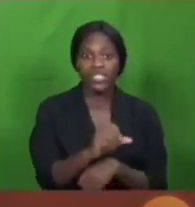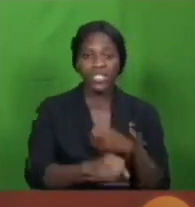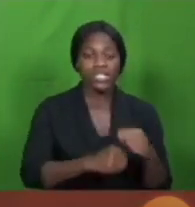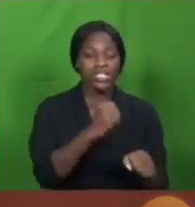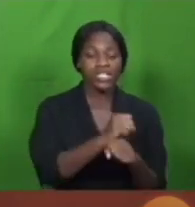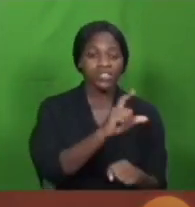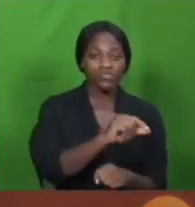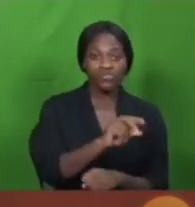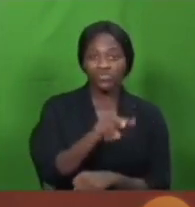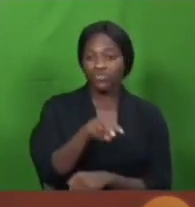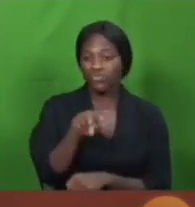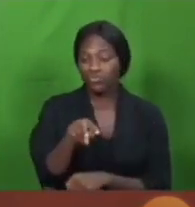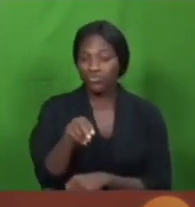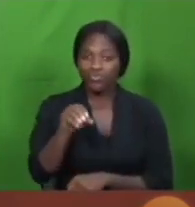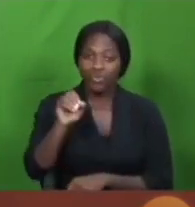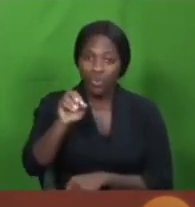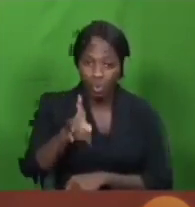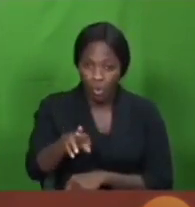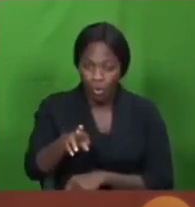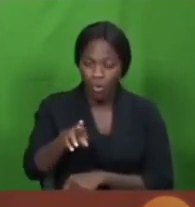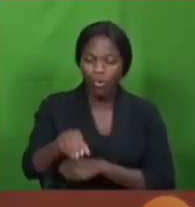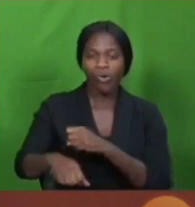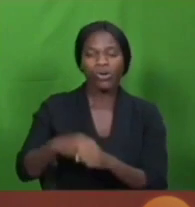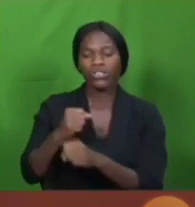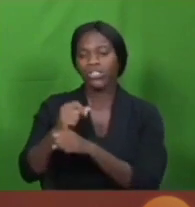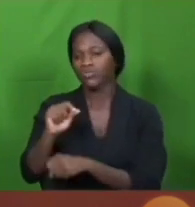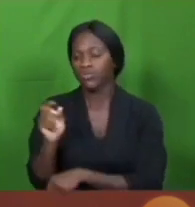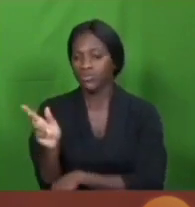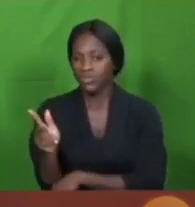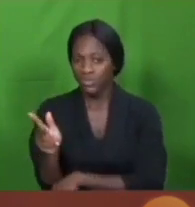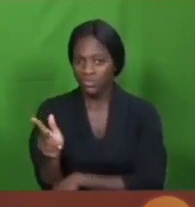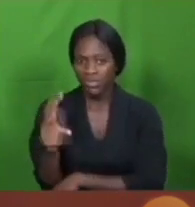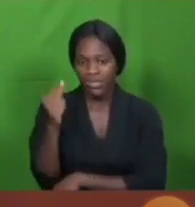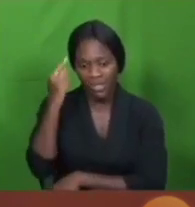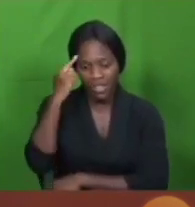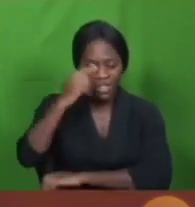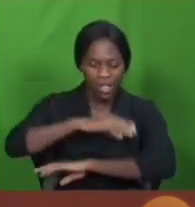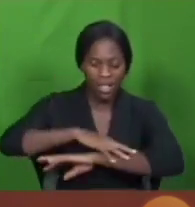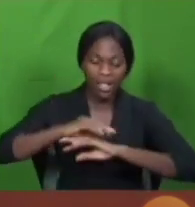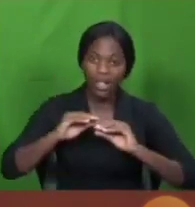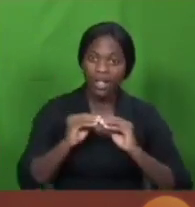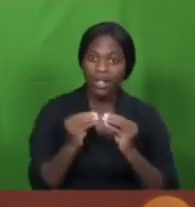or 2023. I think the table office